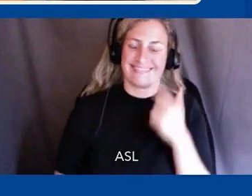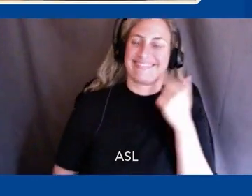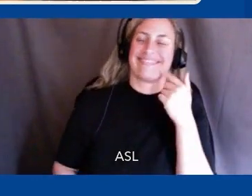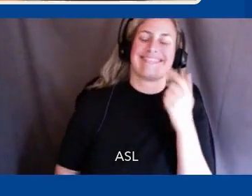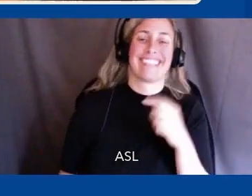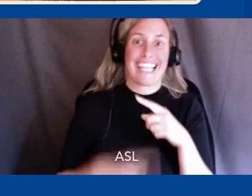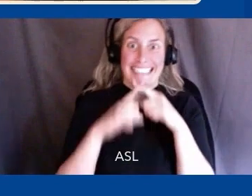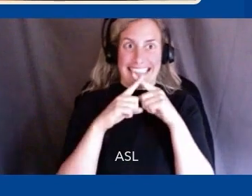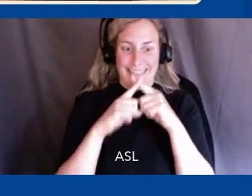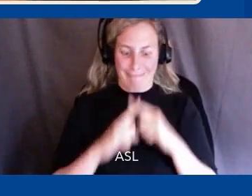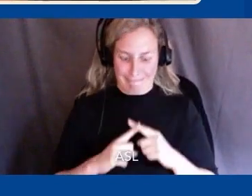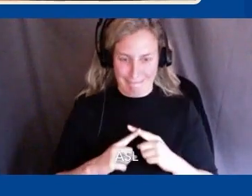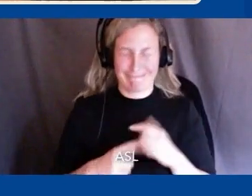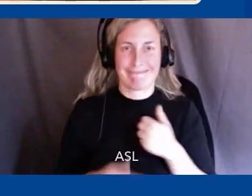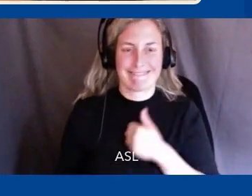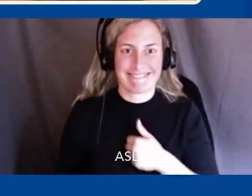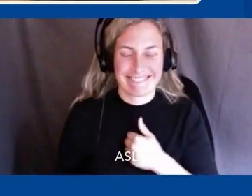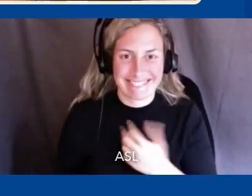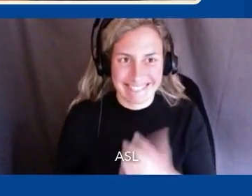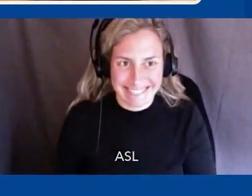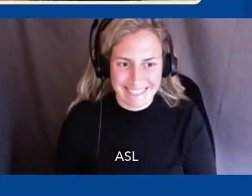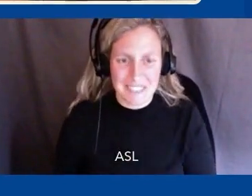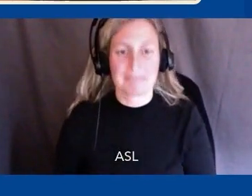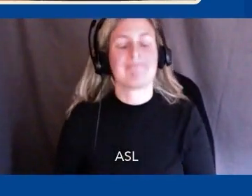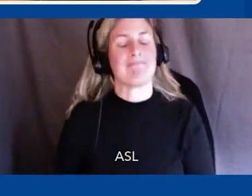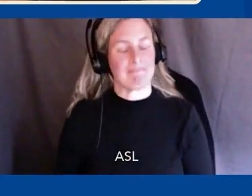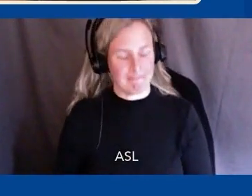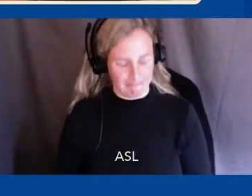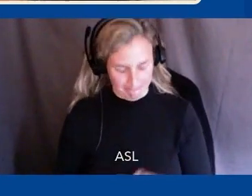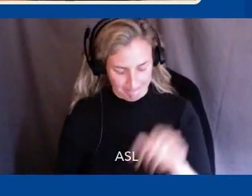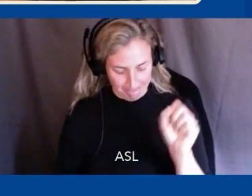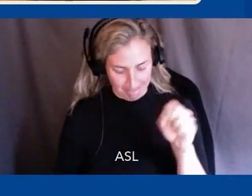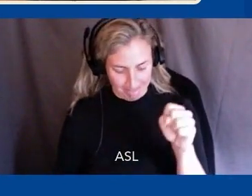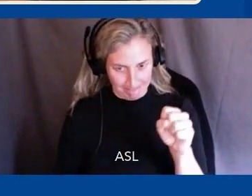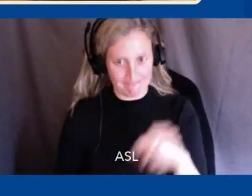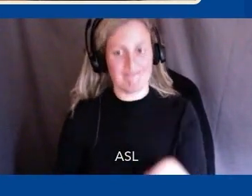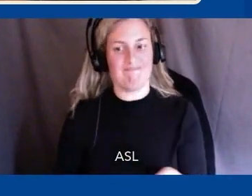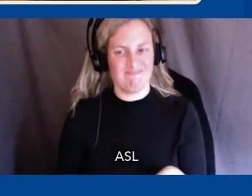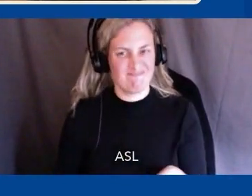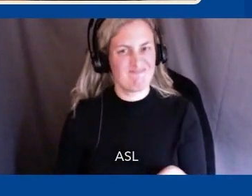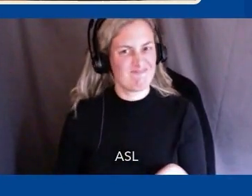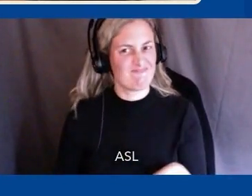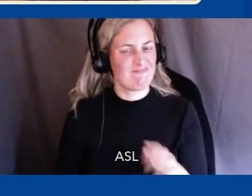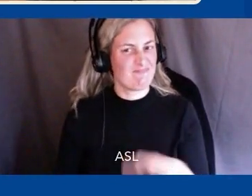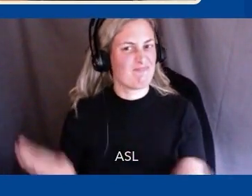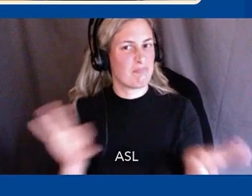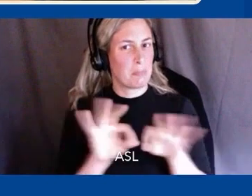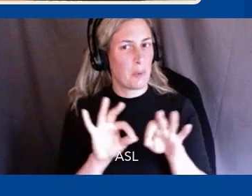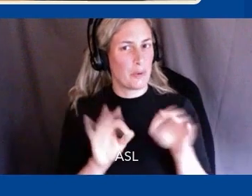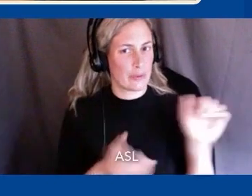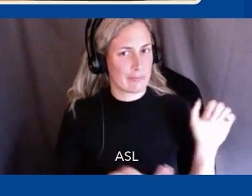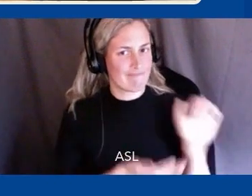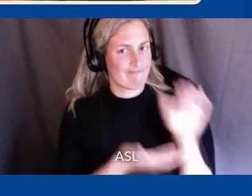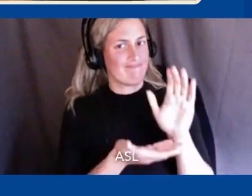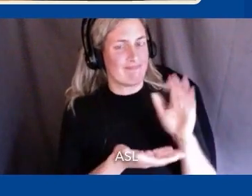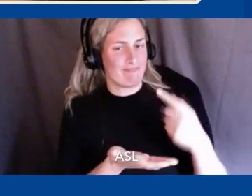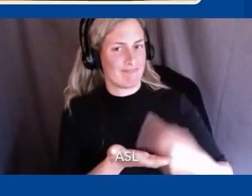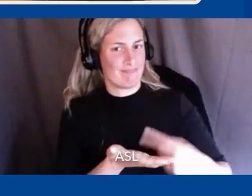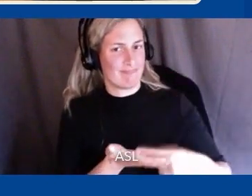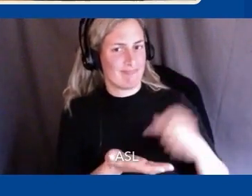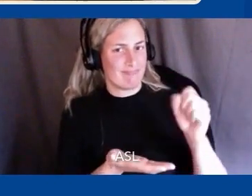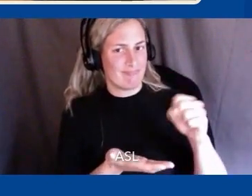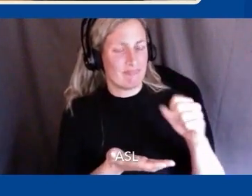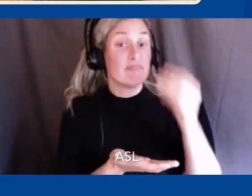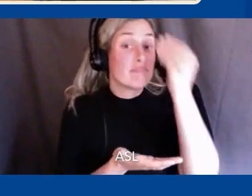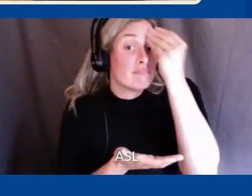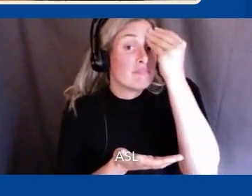Sorry about that. No, yeah, it's a very big topic, and thank you for asking the question. I actually, just as a bit of